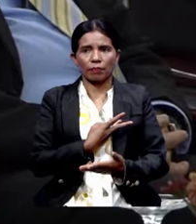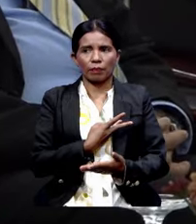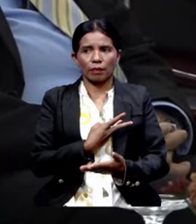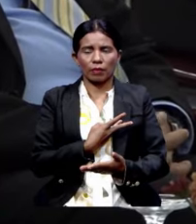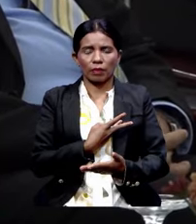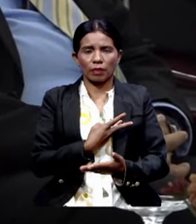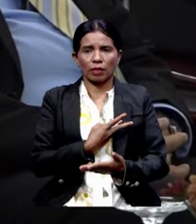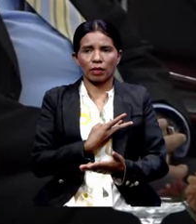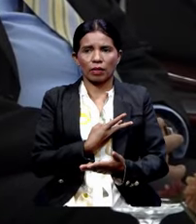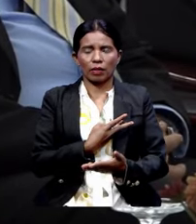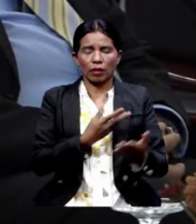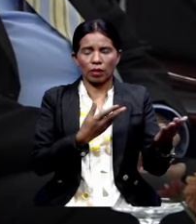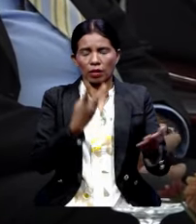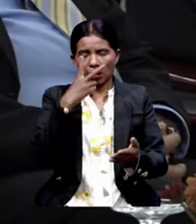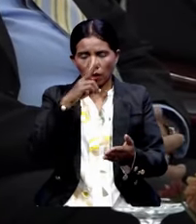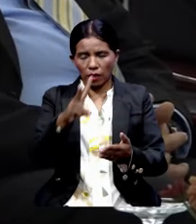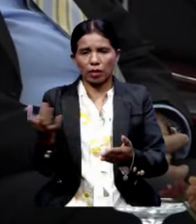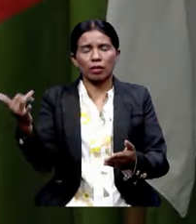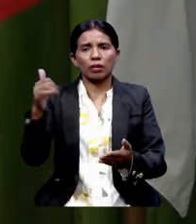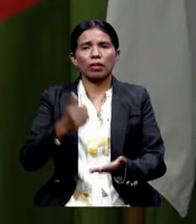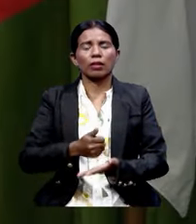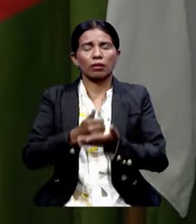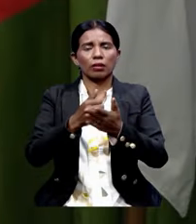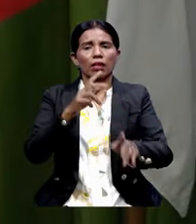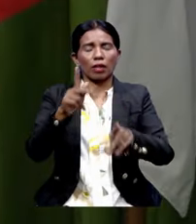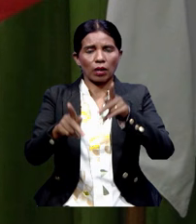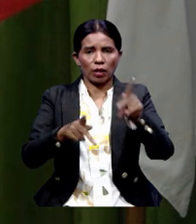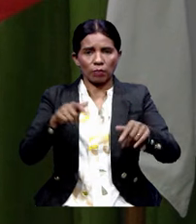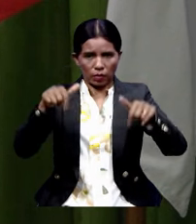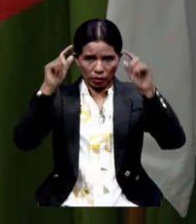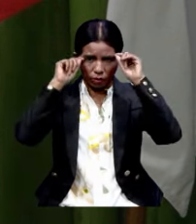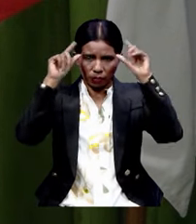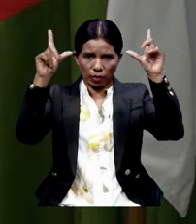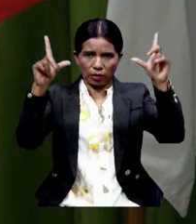by looking at the health of all the people in Timor-Leste,